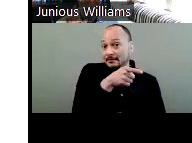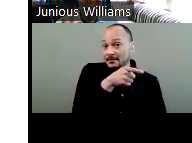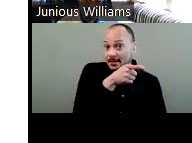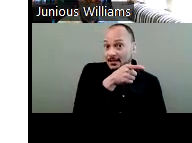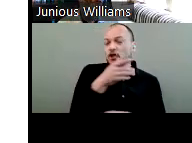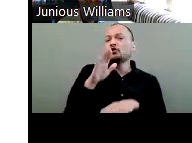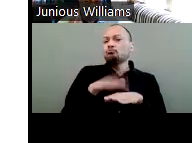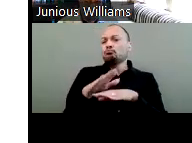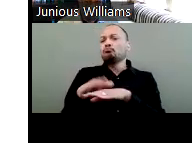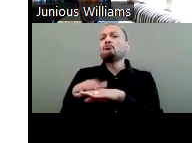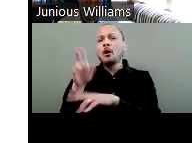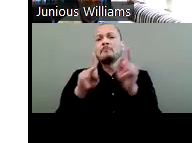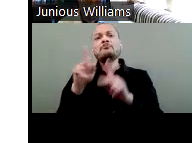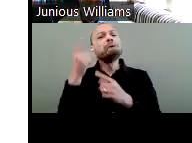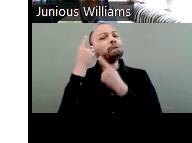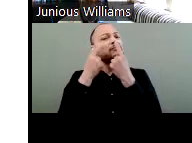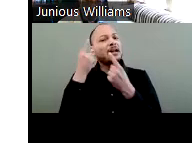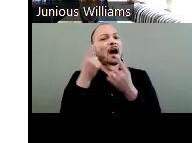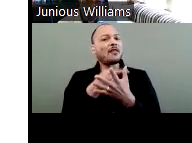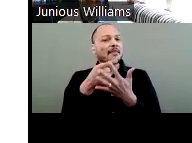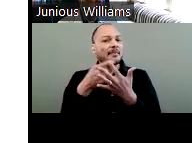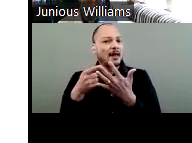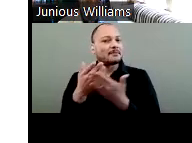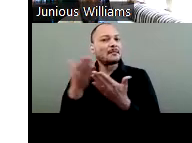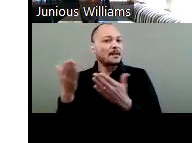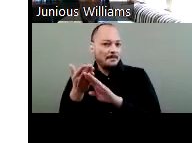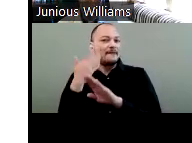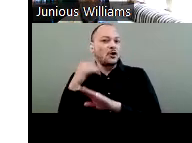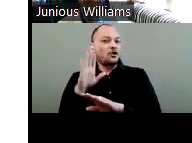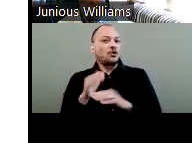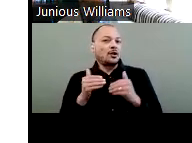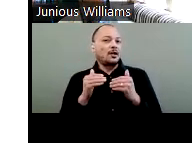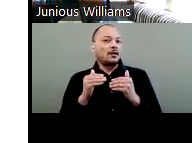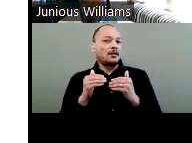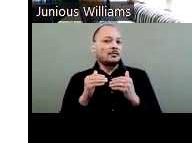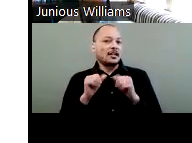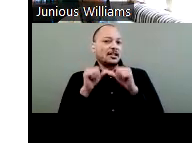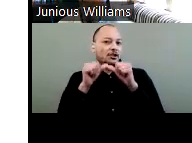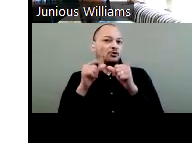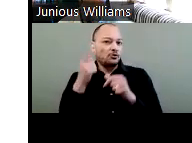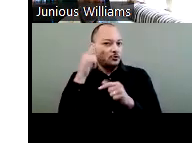to think about these elements before you get too far down the road. Next.